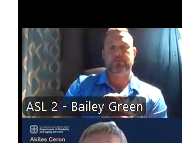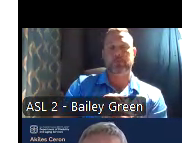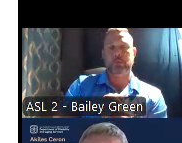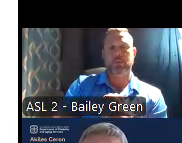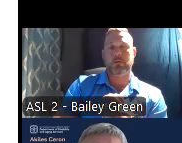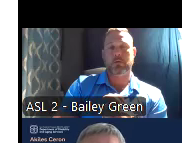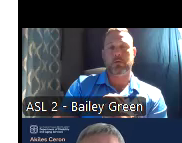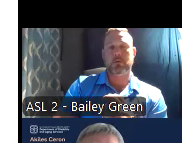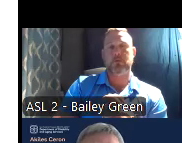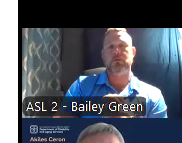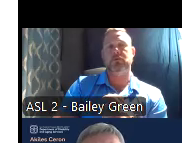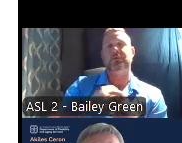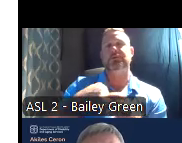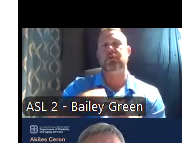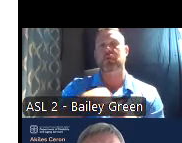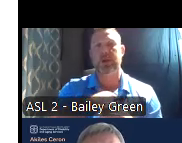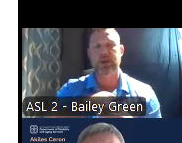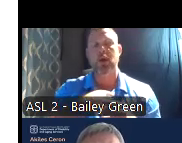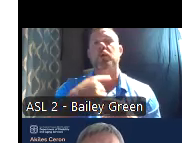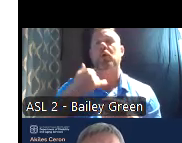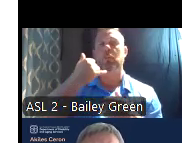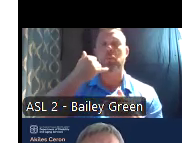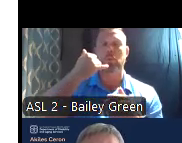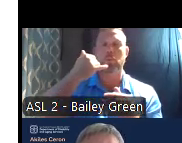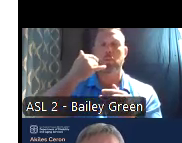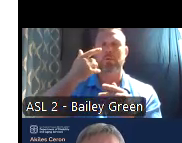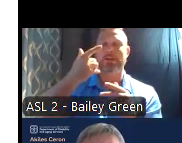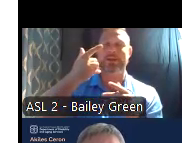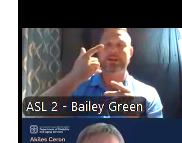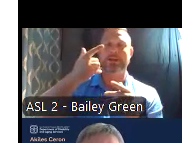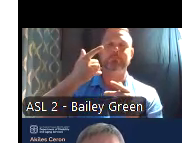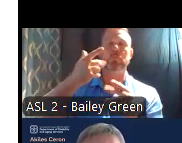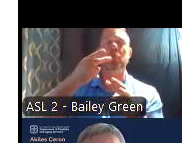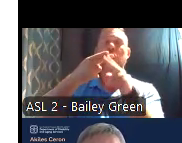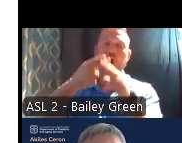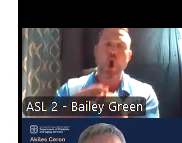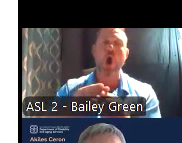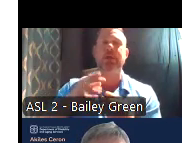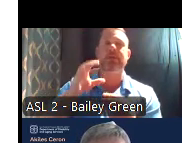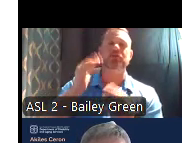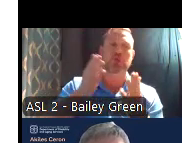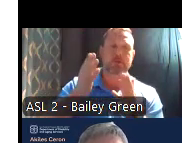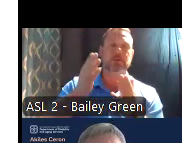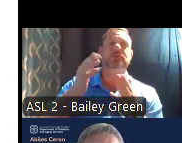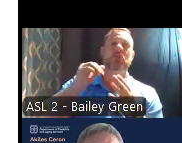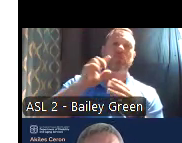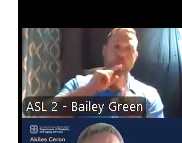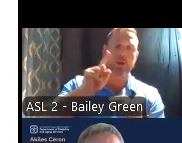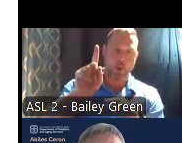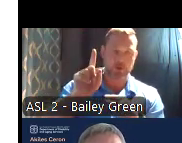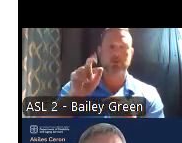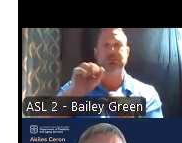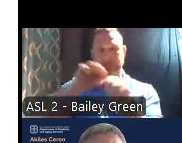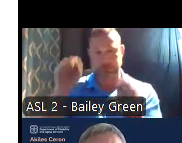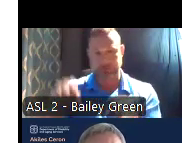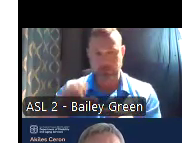we are calling these right now the California Reporting One System Services. That's what we're proposing, or CROSS as